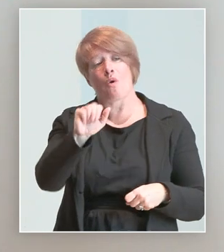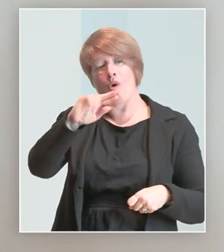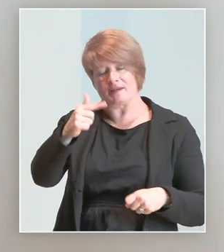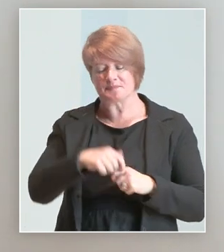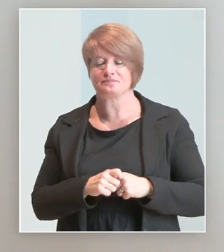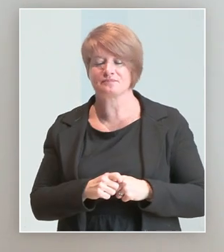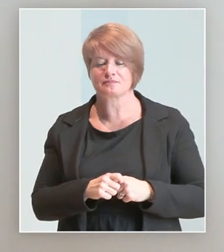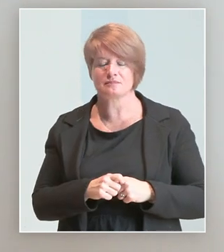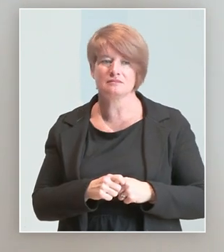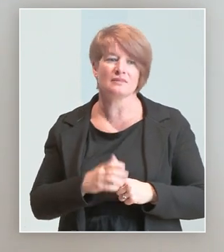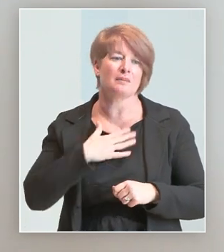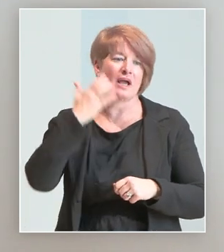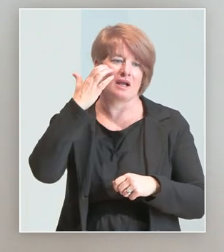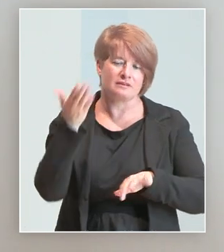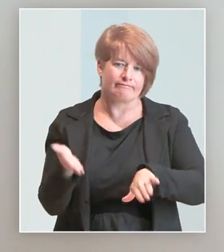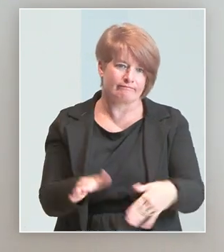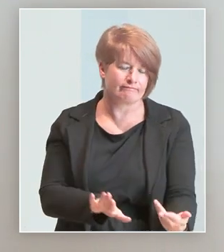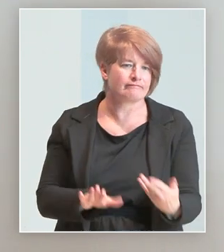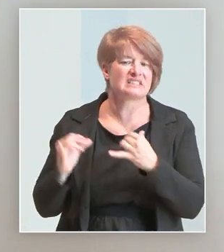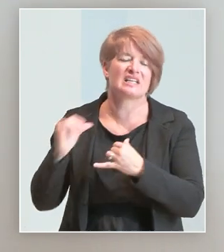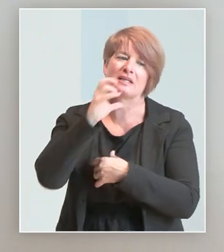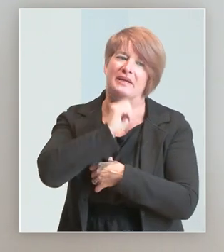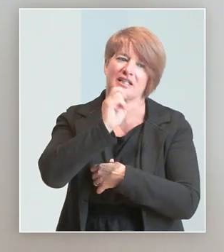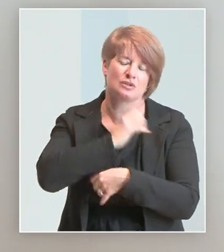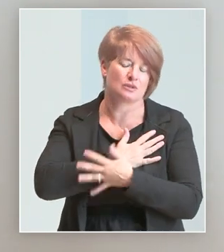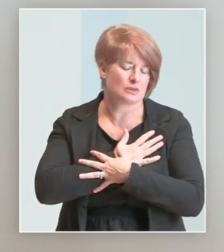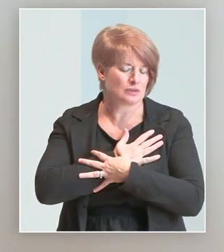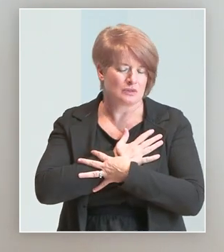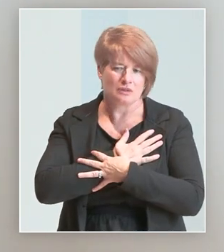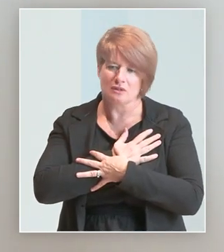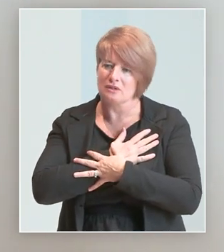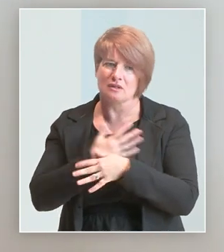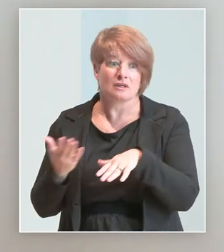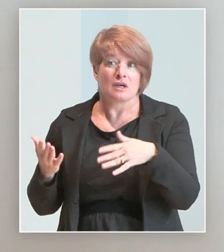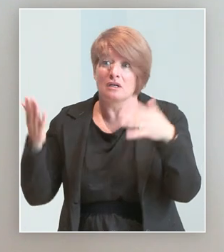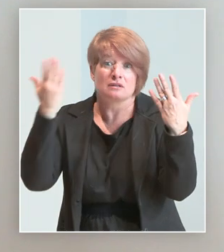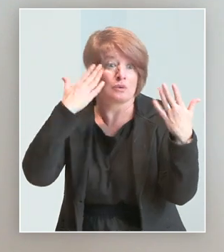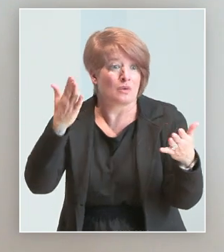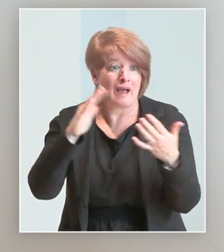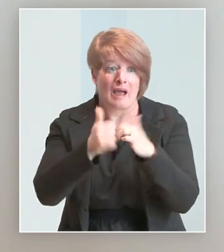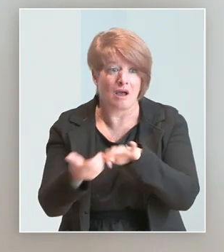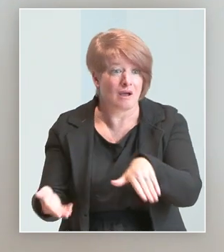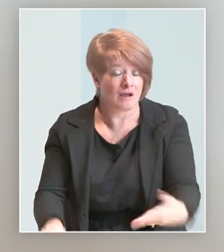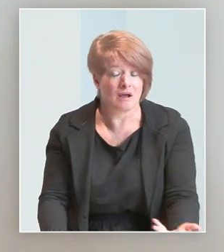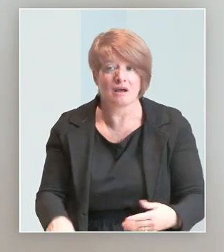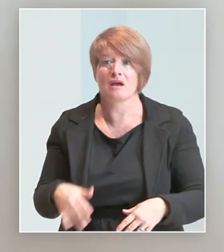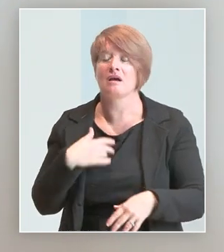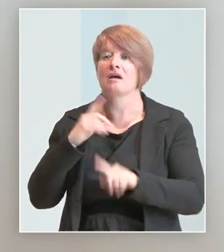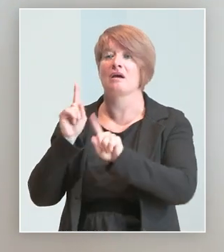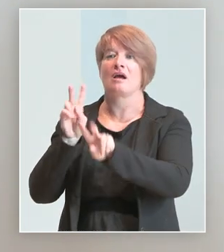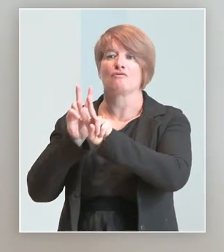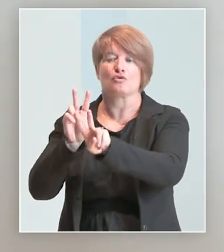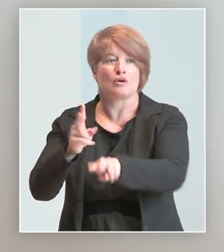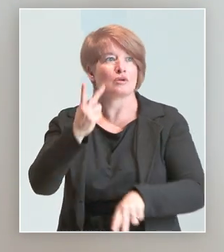had just attended the funeral of my cousin, my same age, who died with little information on how it happened. This weekend was filled with